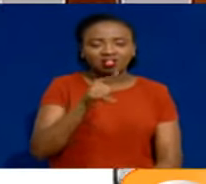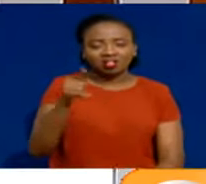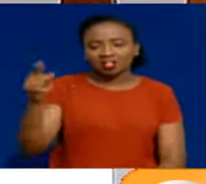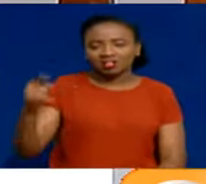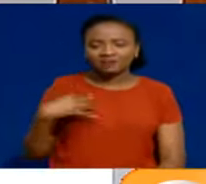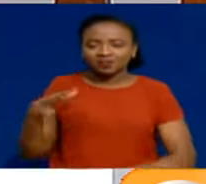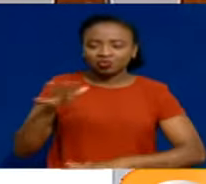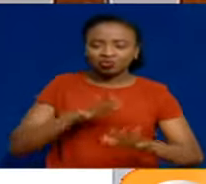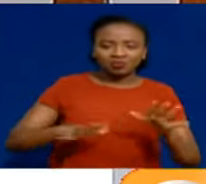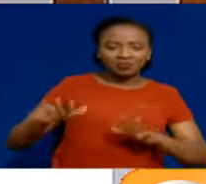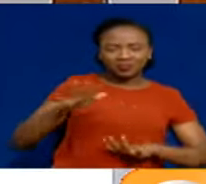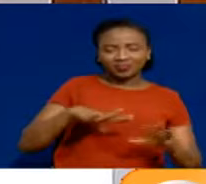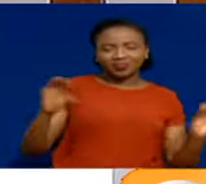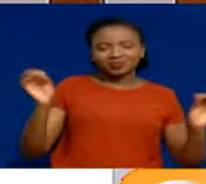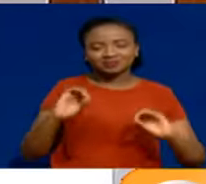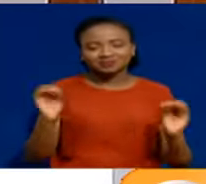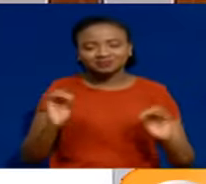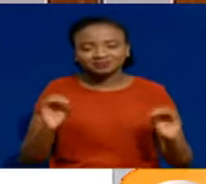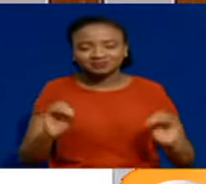without thoraxes,